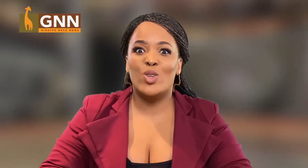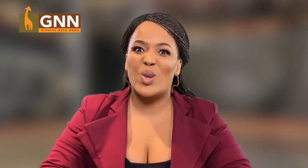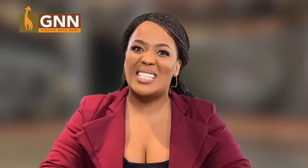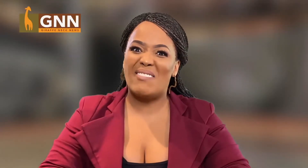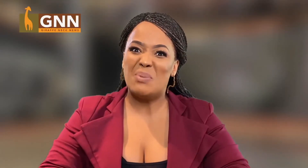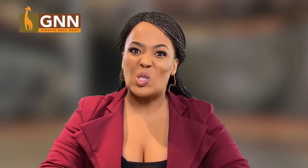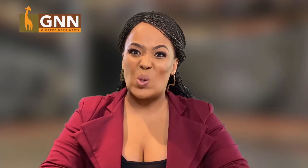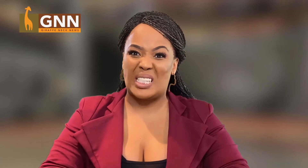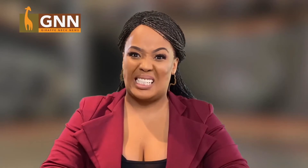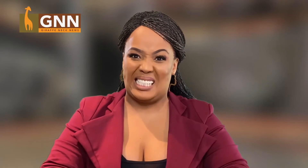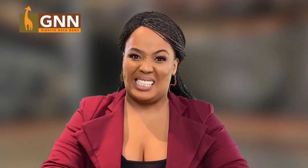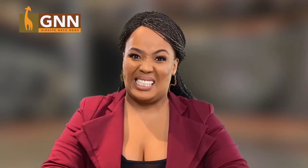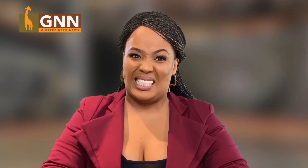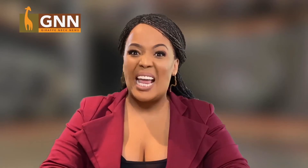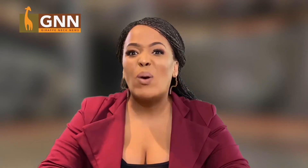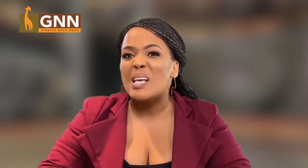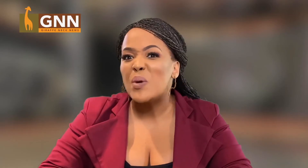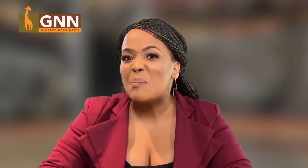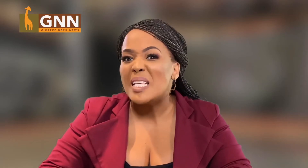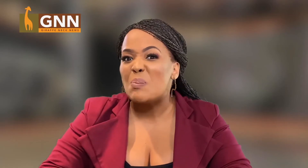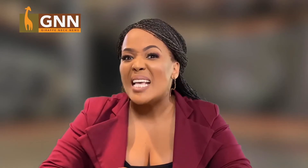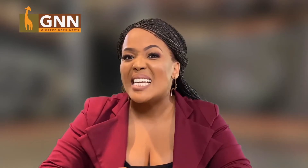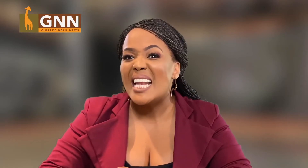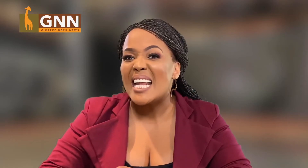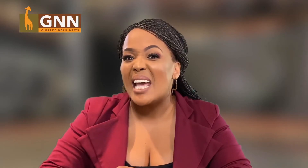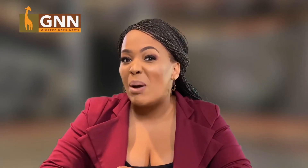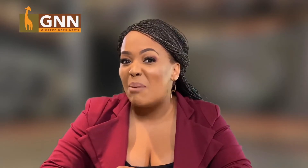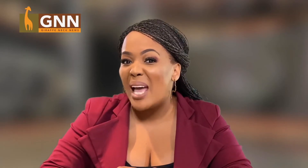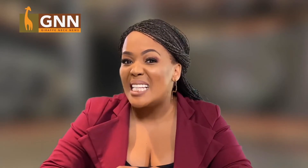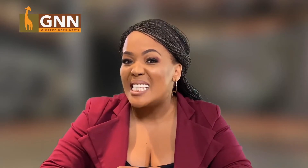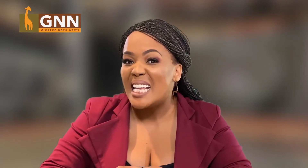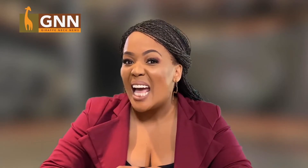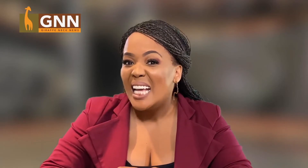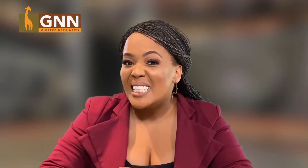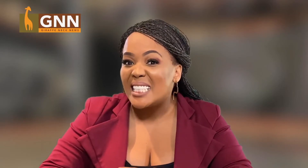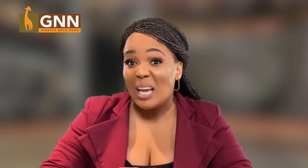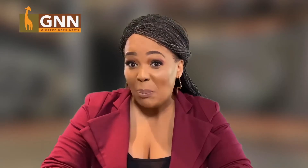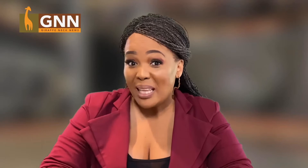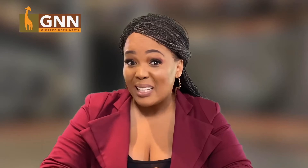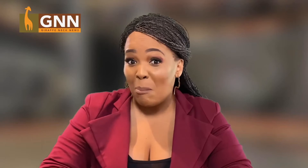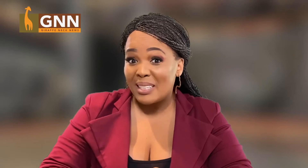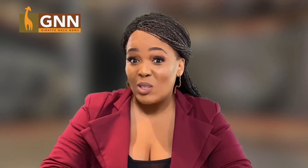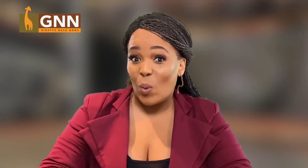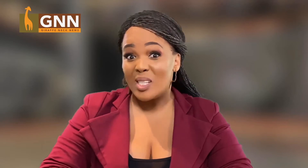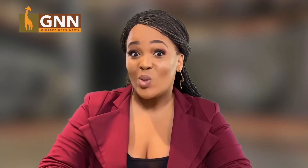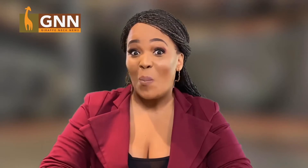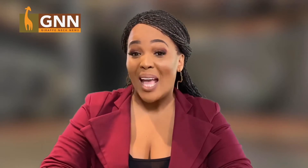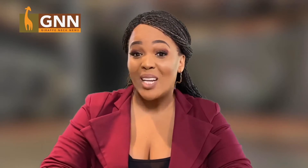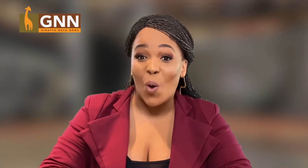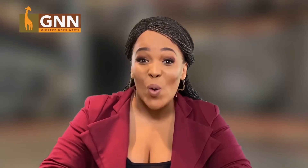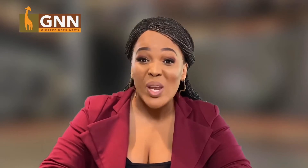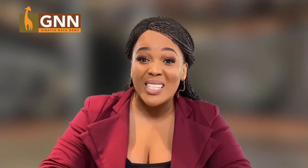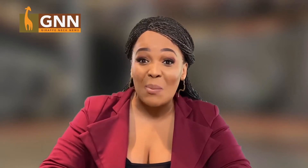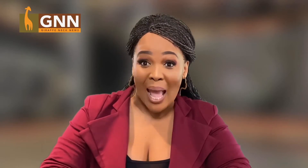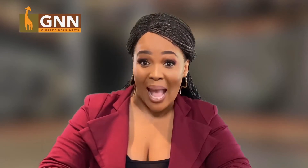Other news stories haven't been so good. Like what's up with Peace Prize de Klerk and Madame Helen Zille just chirping that apartheid wasn't so bad